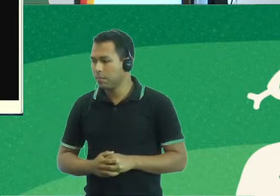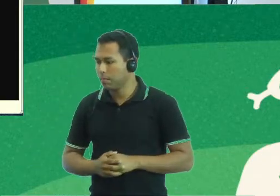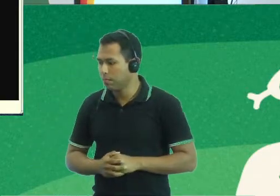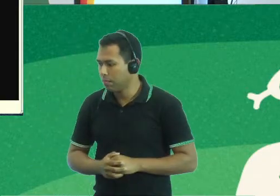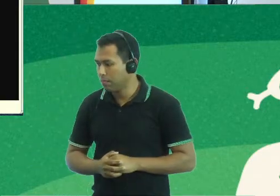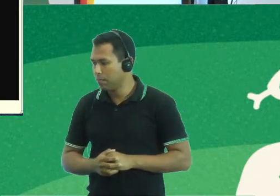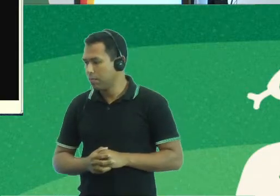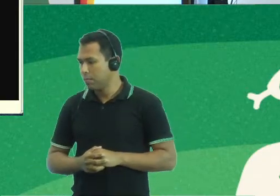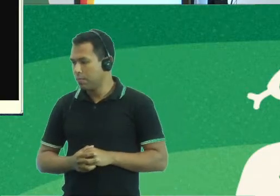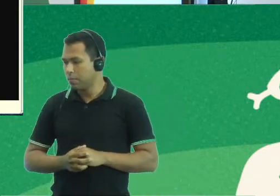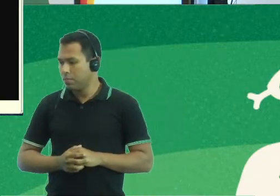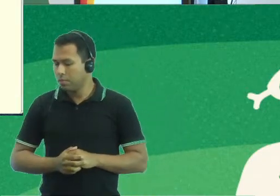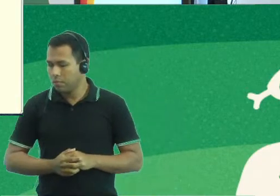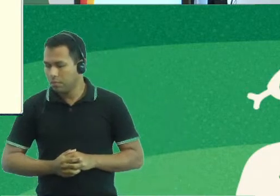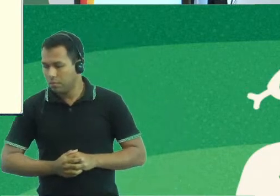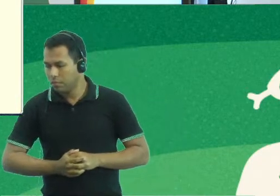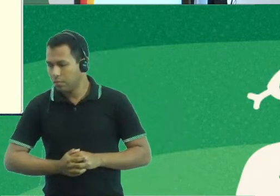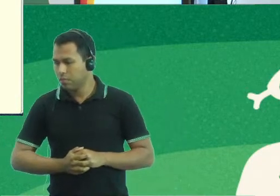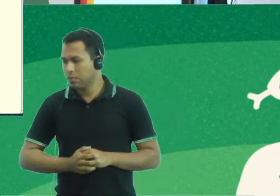502 bad gateway.